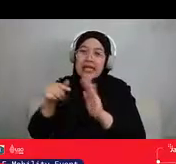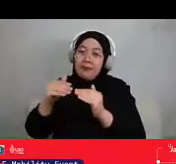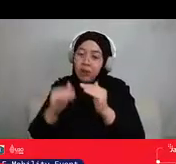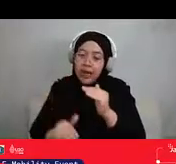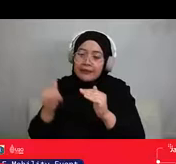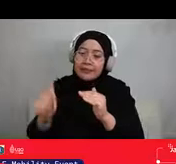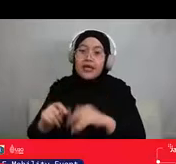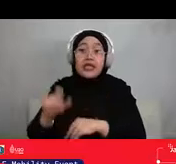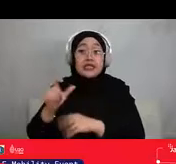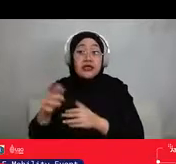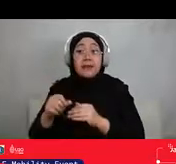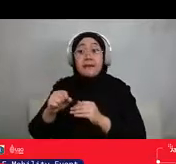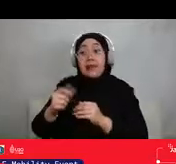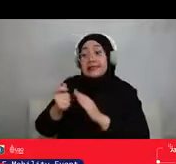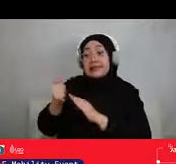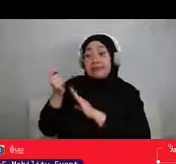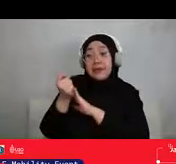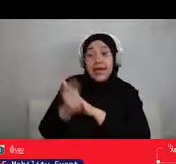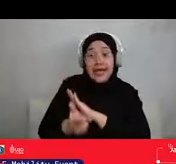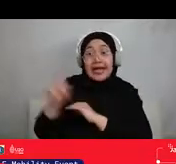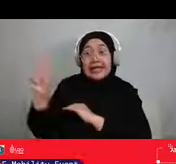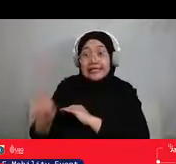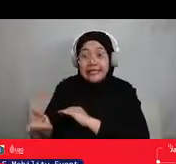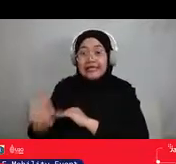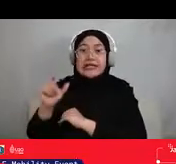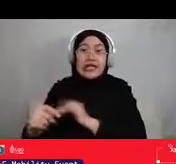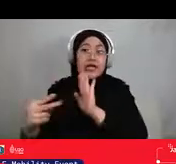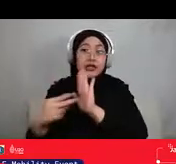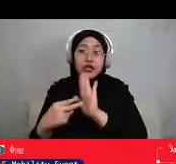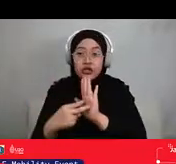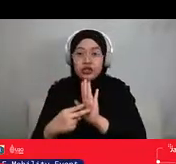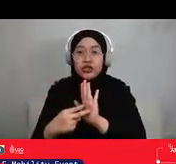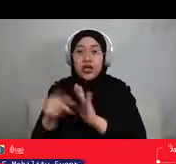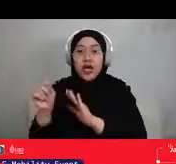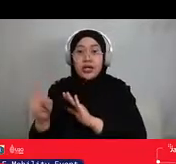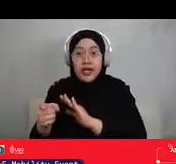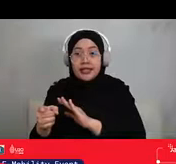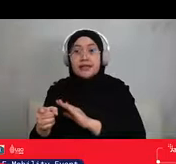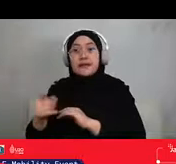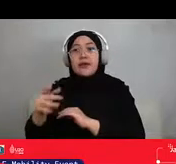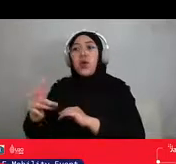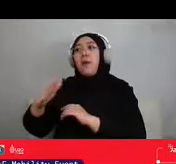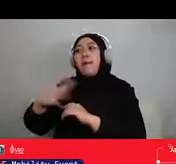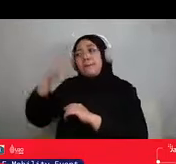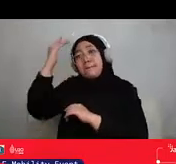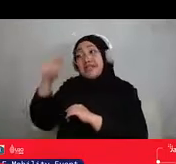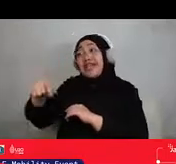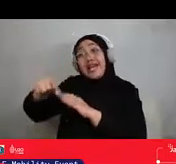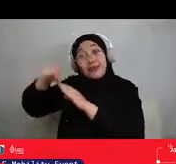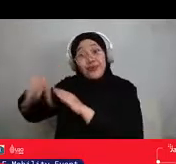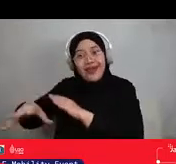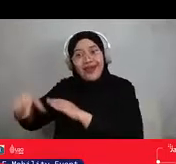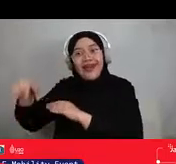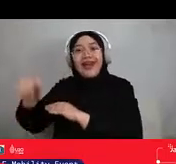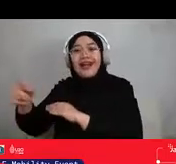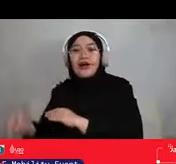charging infrastructure from the financing of the bus. So if you see, the difference between the diesel and electric